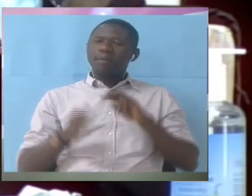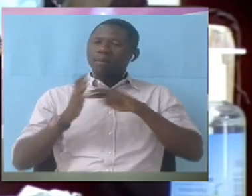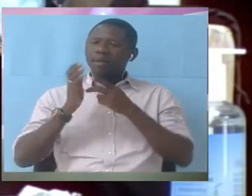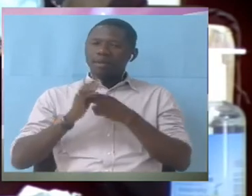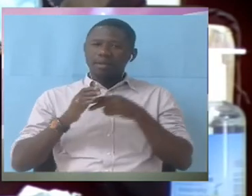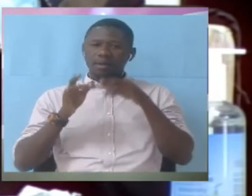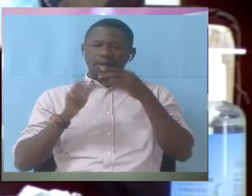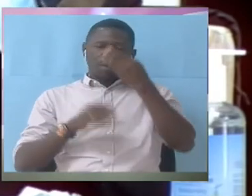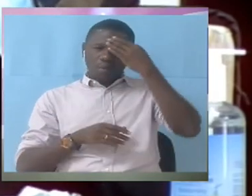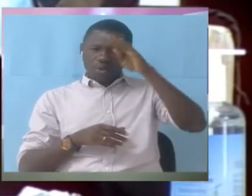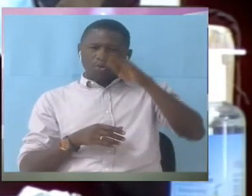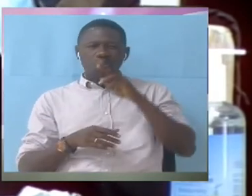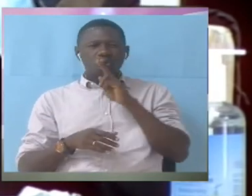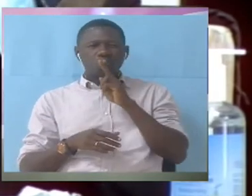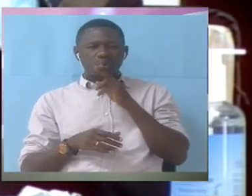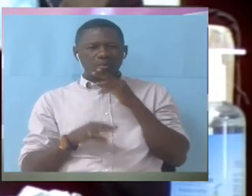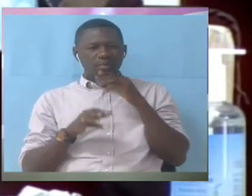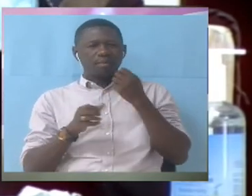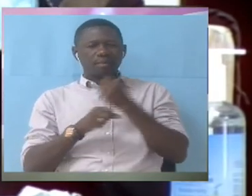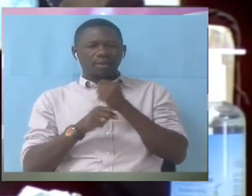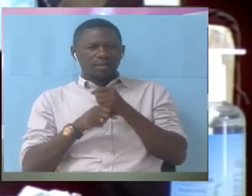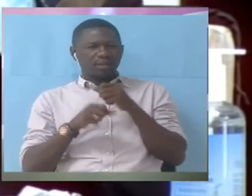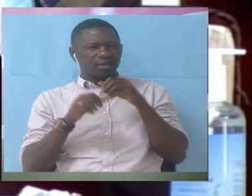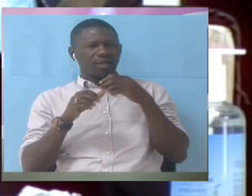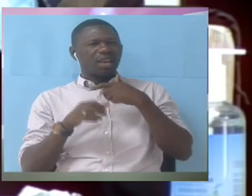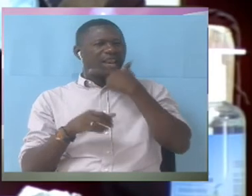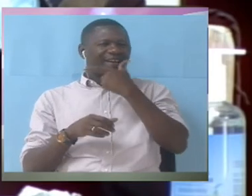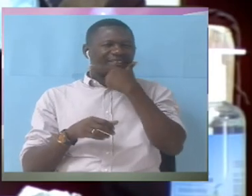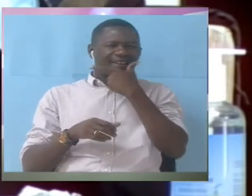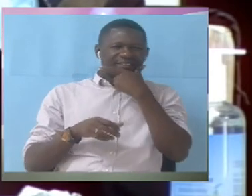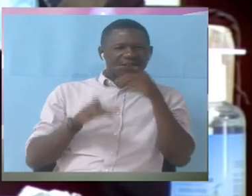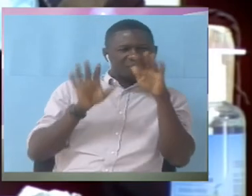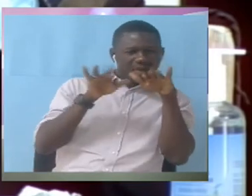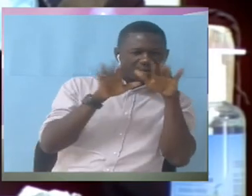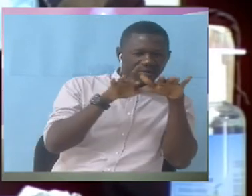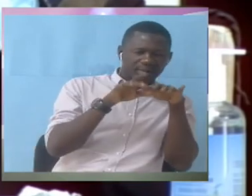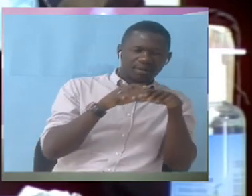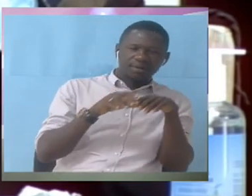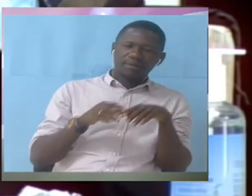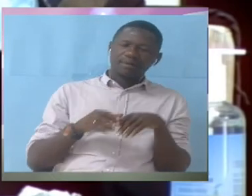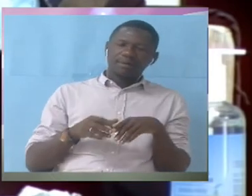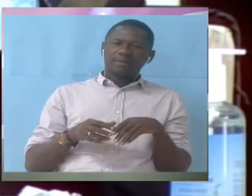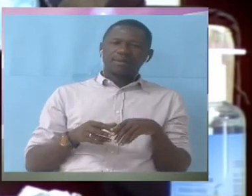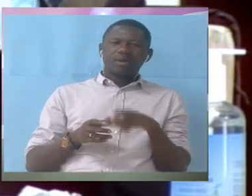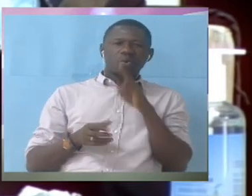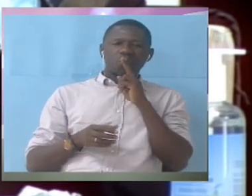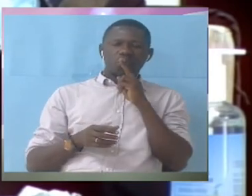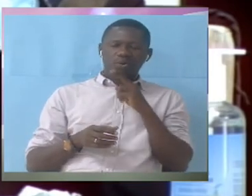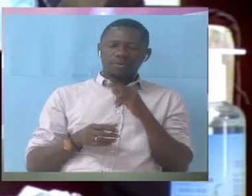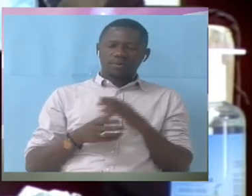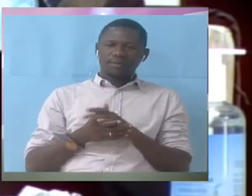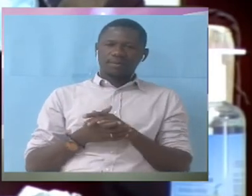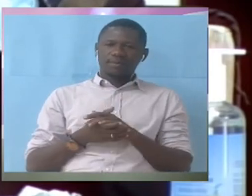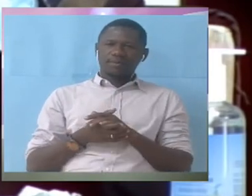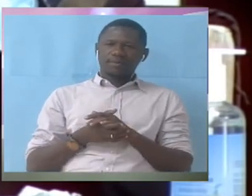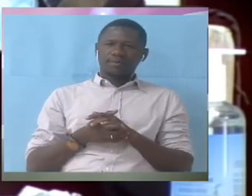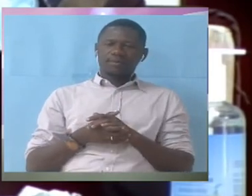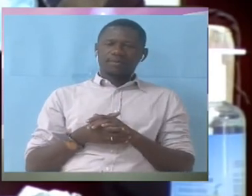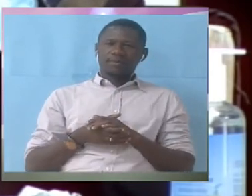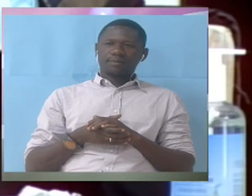really laughing at him when you tried to intervene and telling them, go easy on this